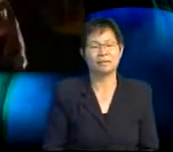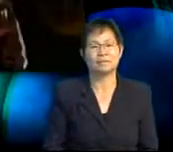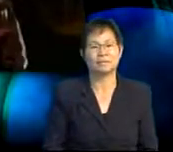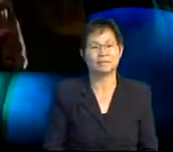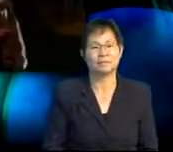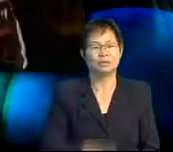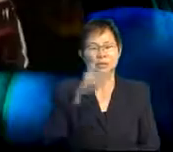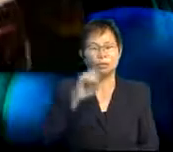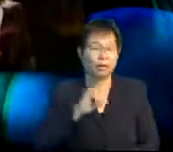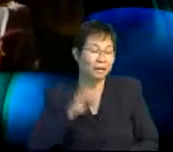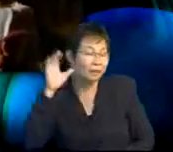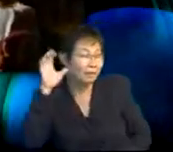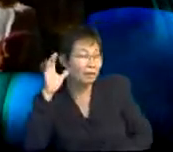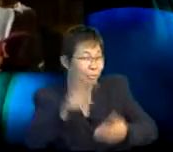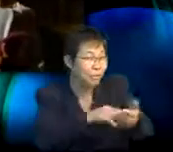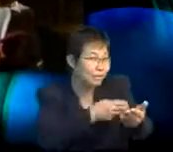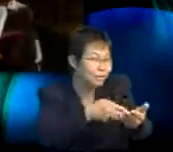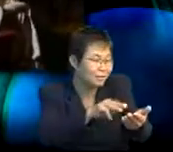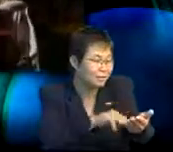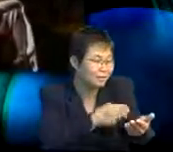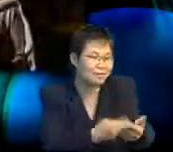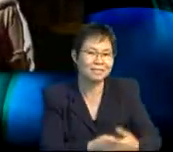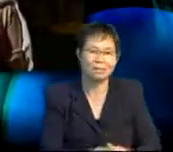Do I hear music?